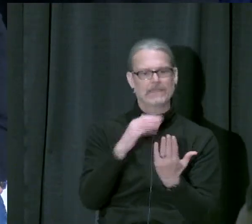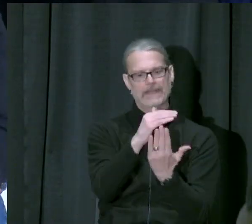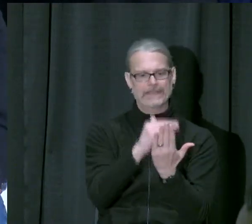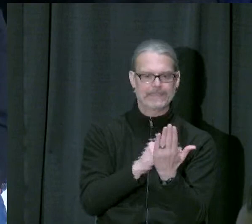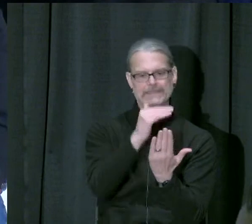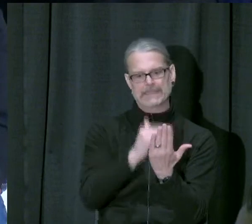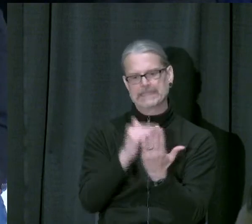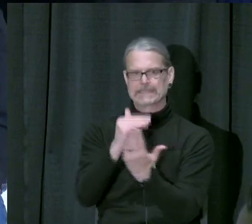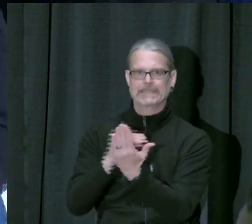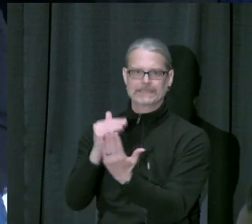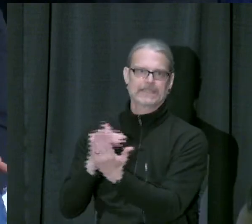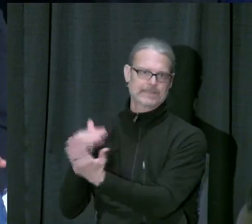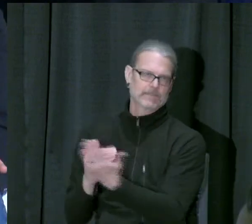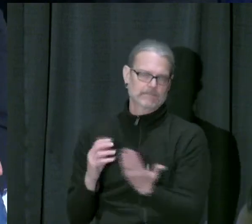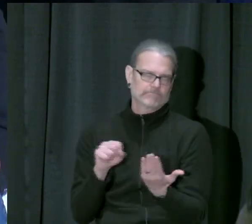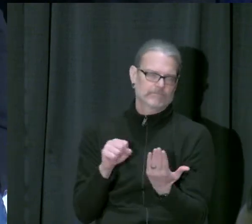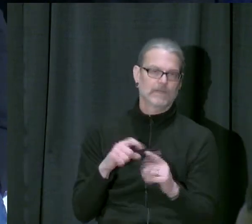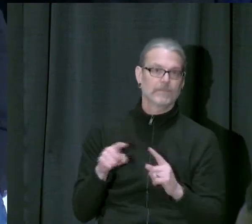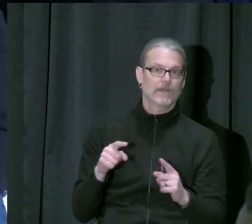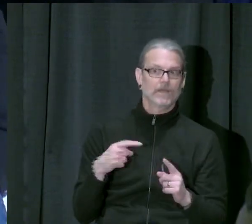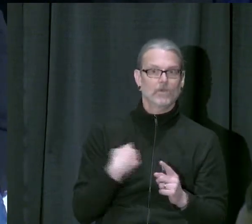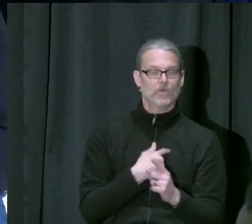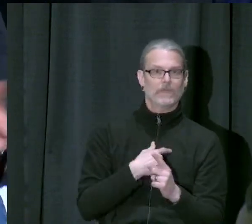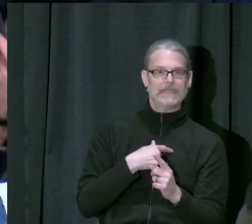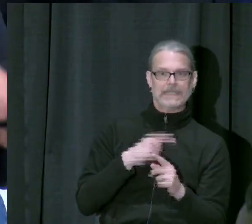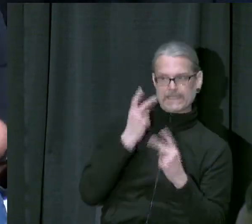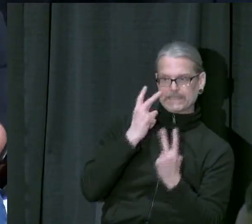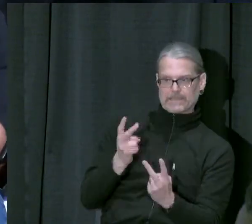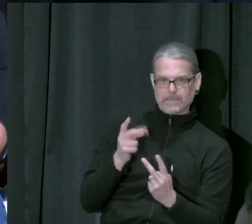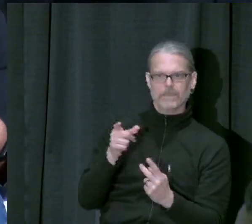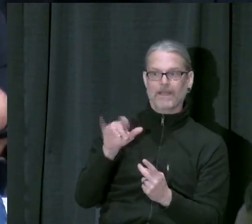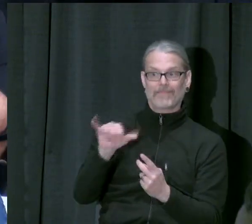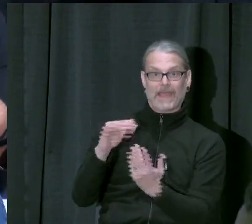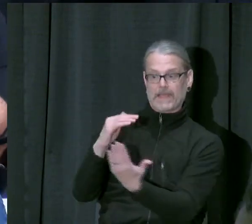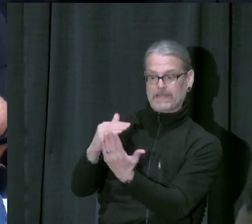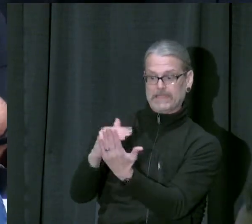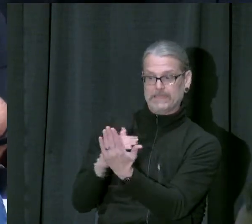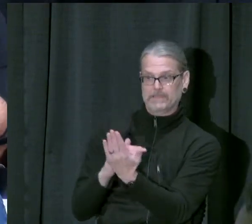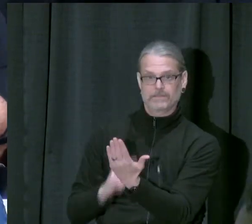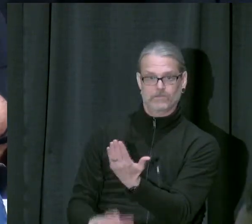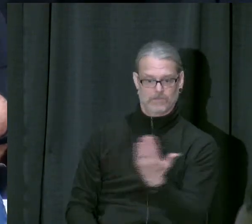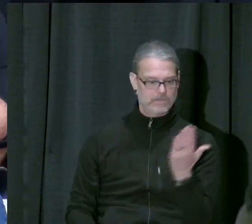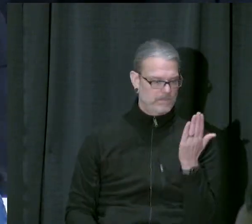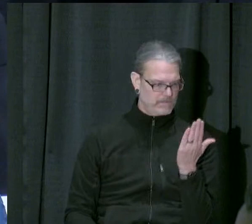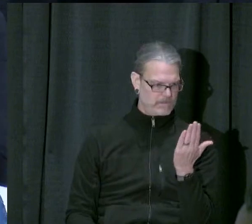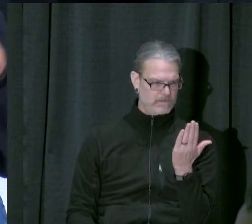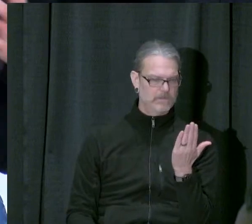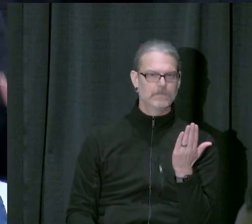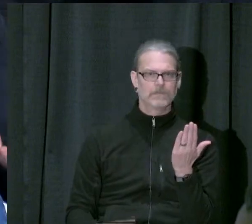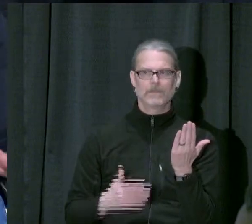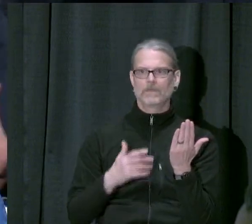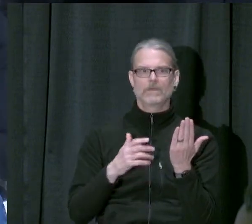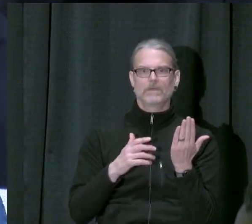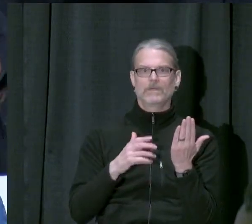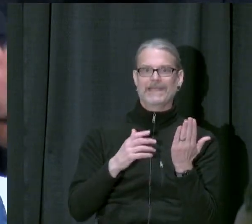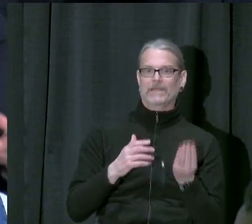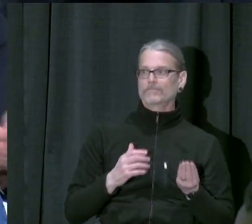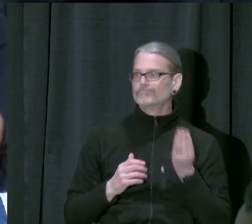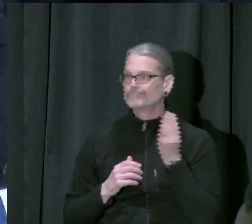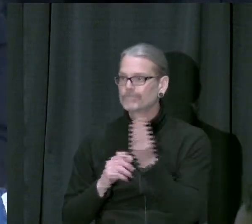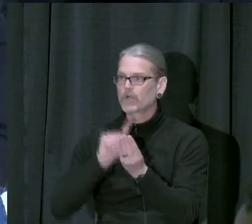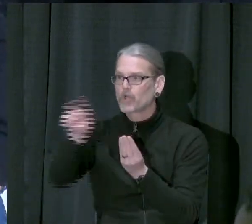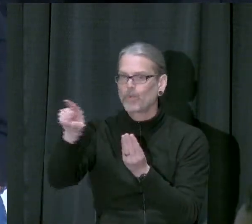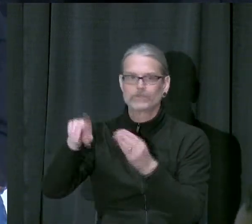want. But we found that when it comes to taking that list to let's say a physical store,